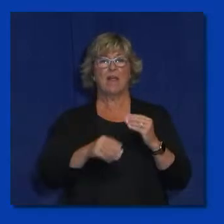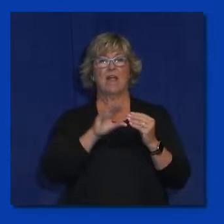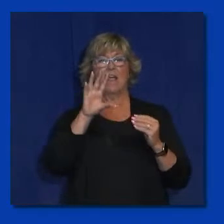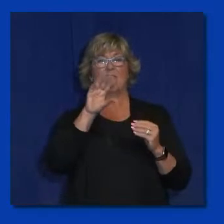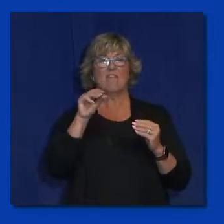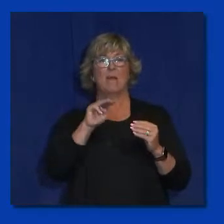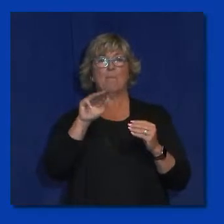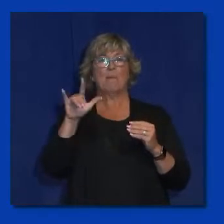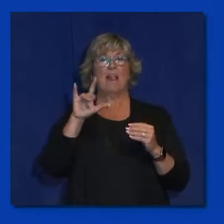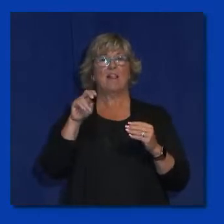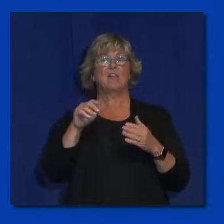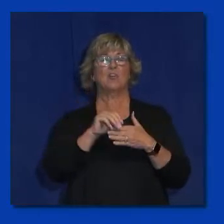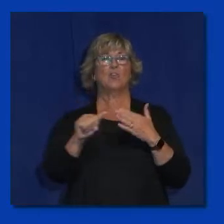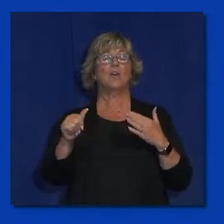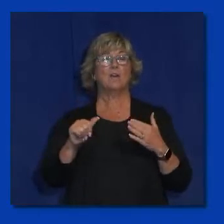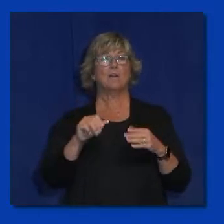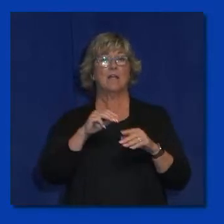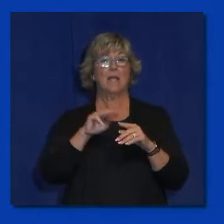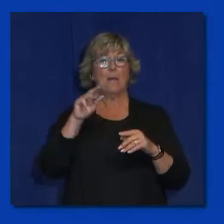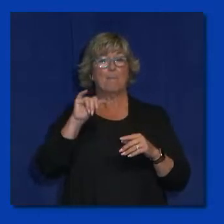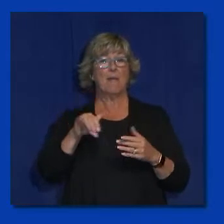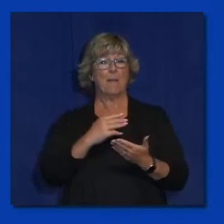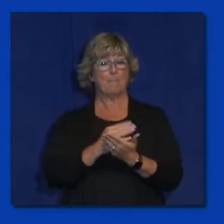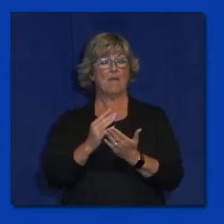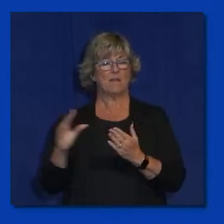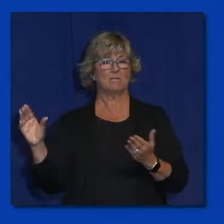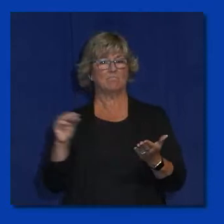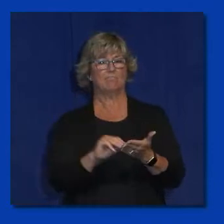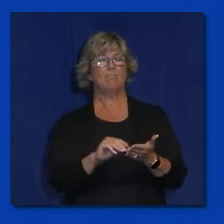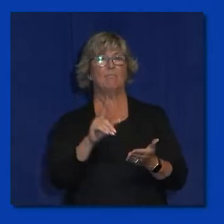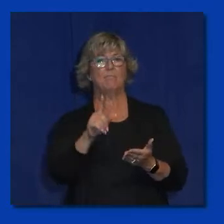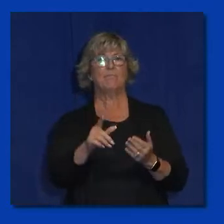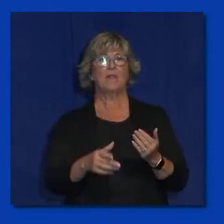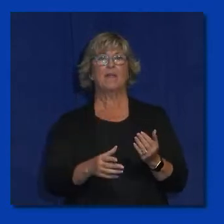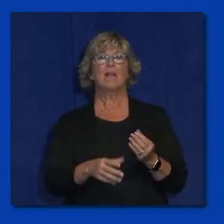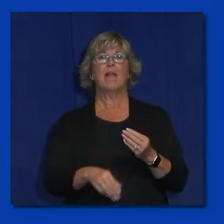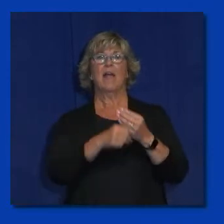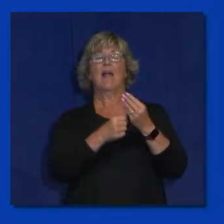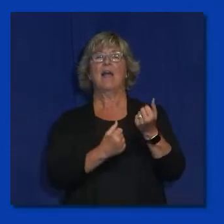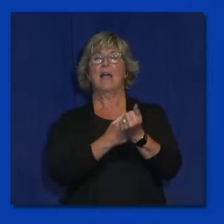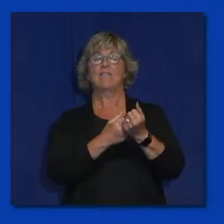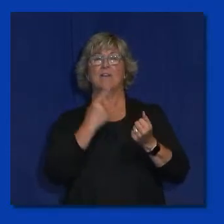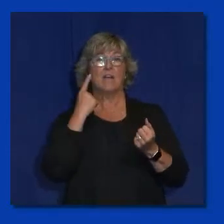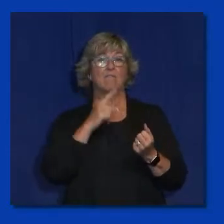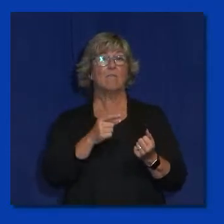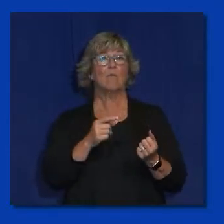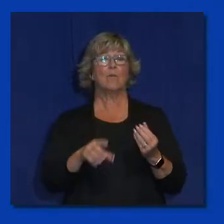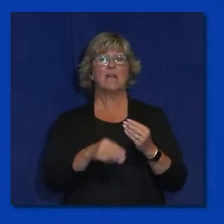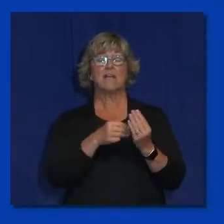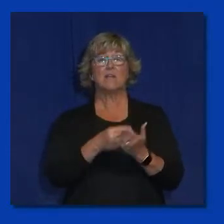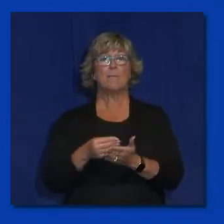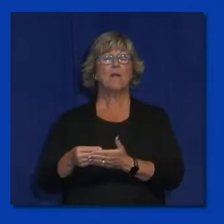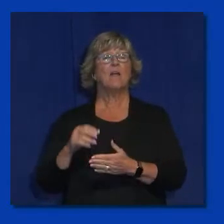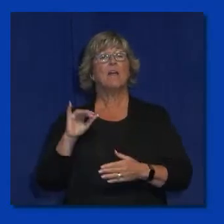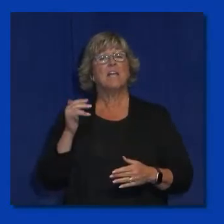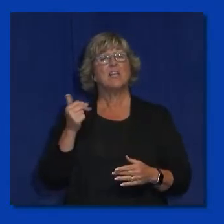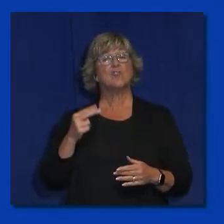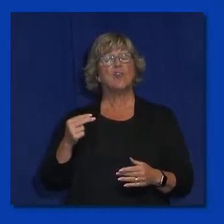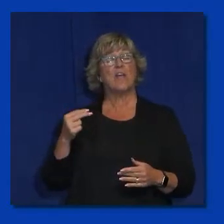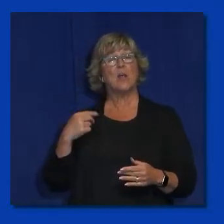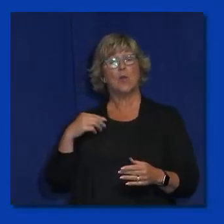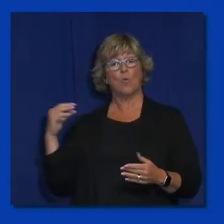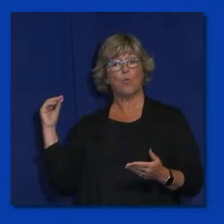million we're putting in the May budget, and I know they'll be advocating for additional resources. Speaking of additional resources, in January, we